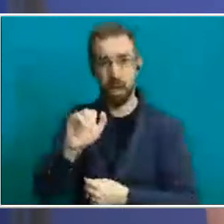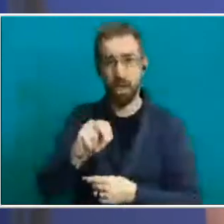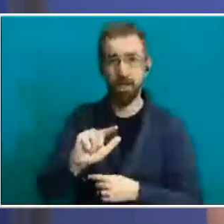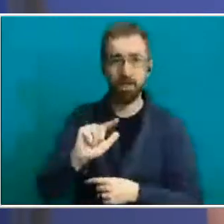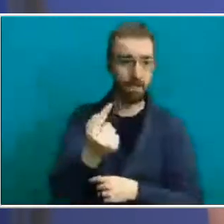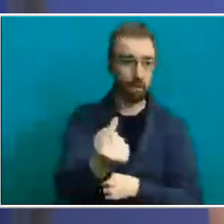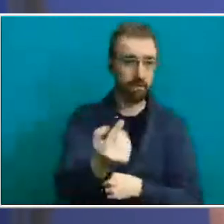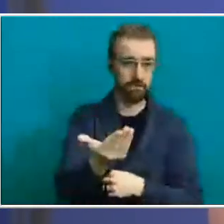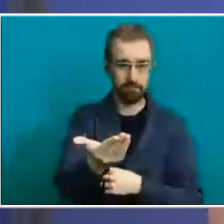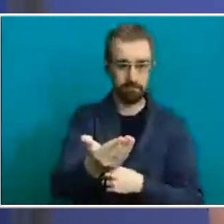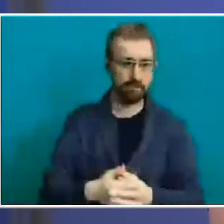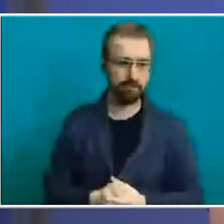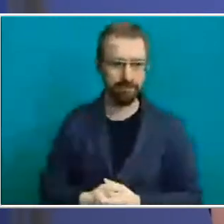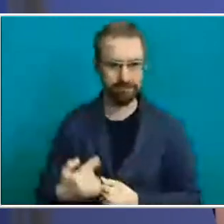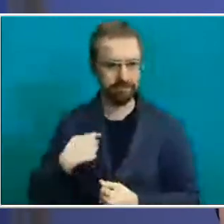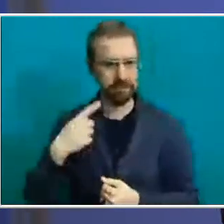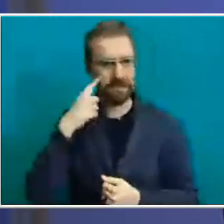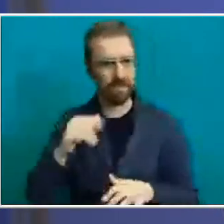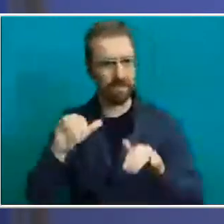Oh, I think this was a